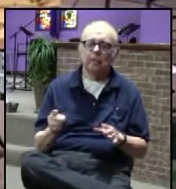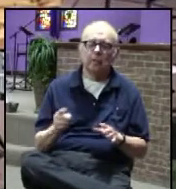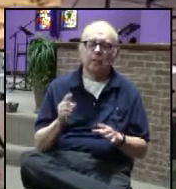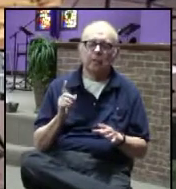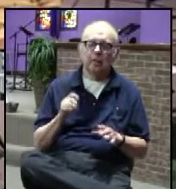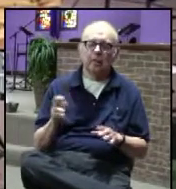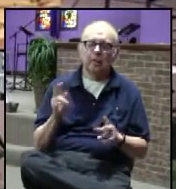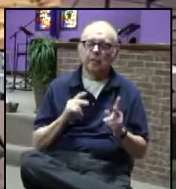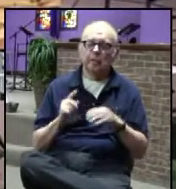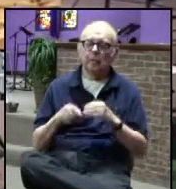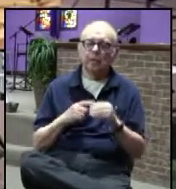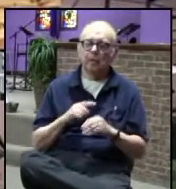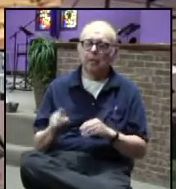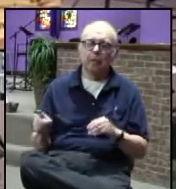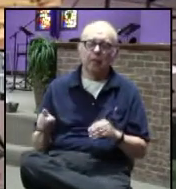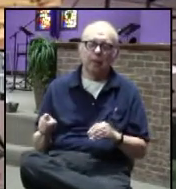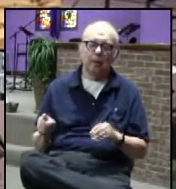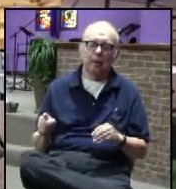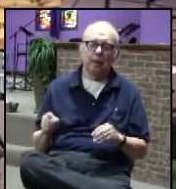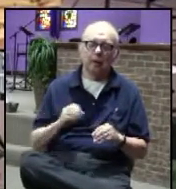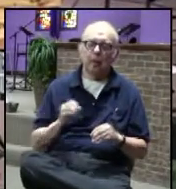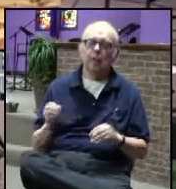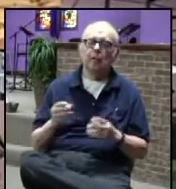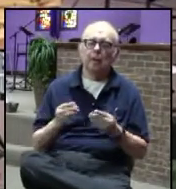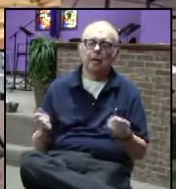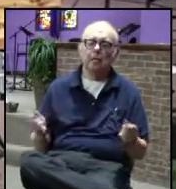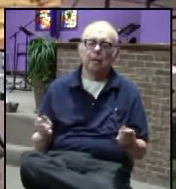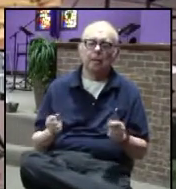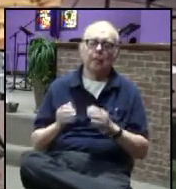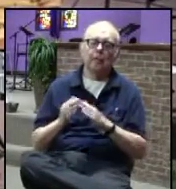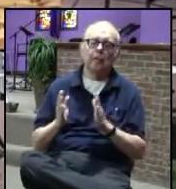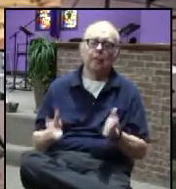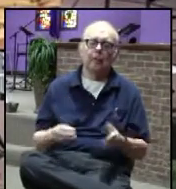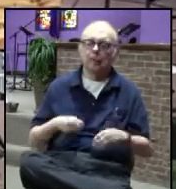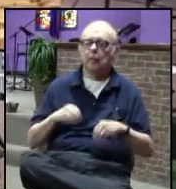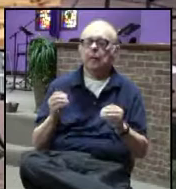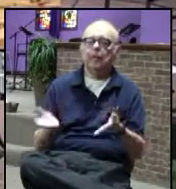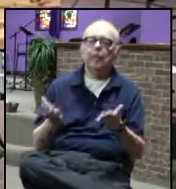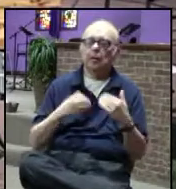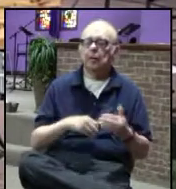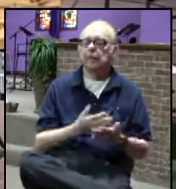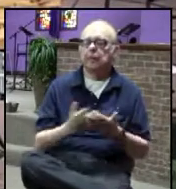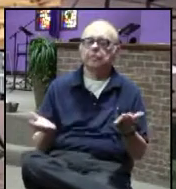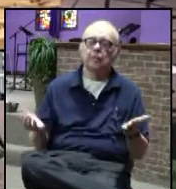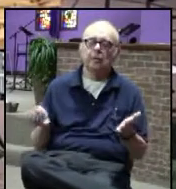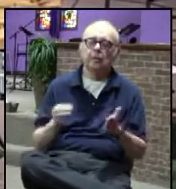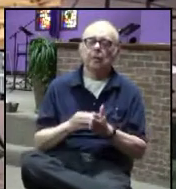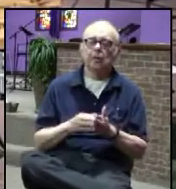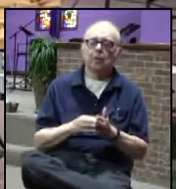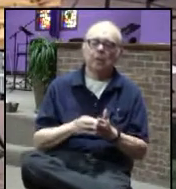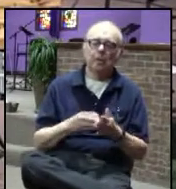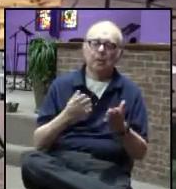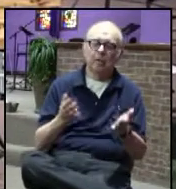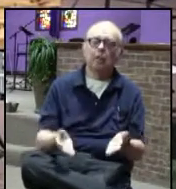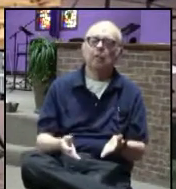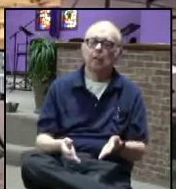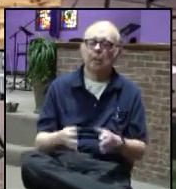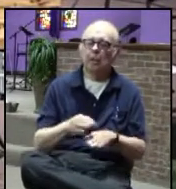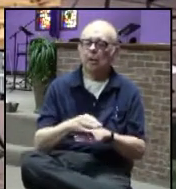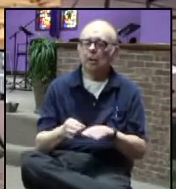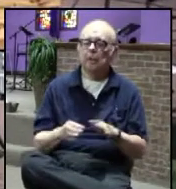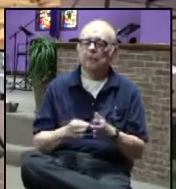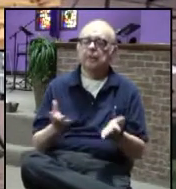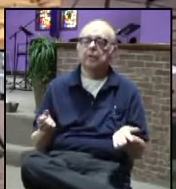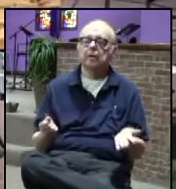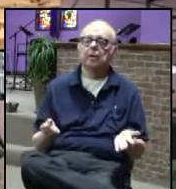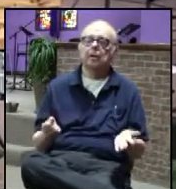person among them, for all who were owners of land, of houses, would sell them and bring the proceeds of the sales and lay them at the apostles' feet. You